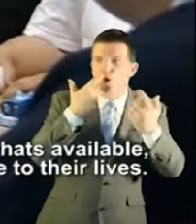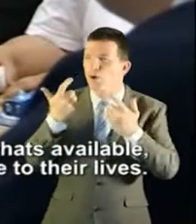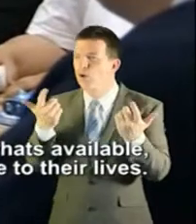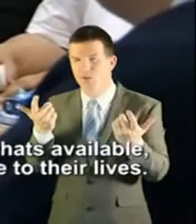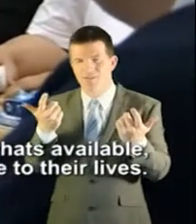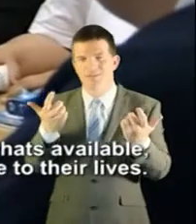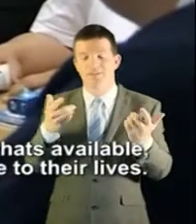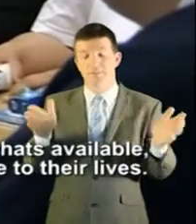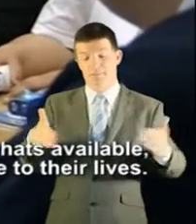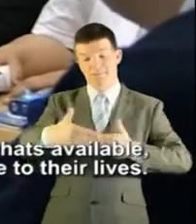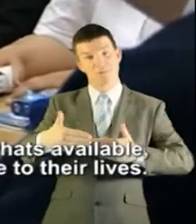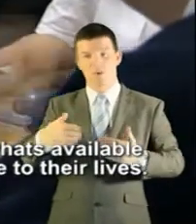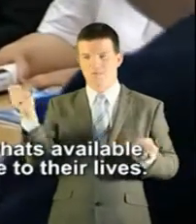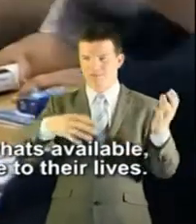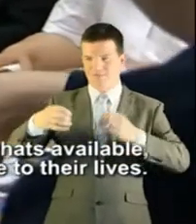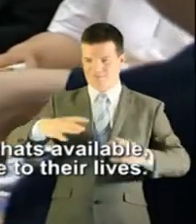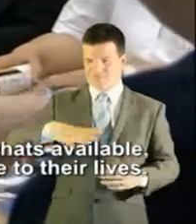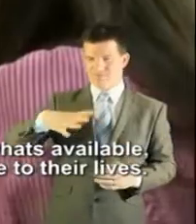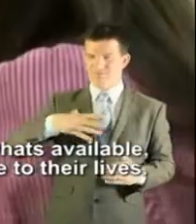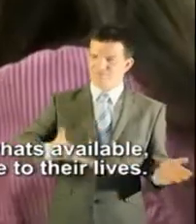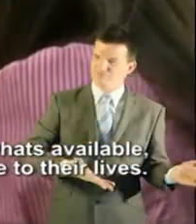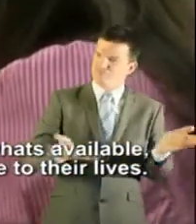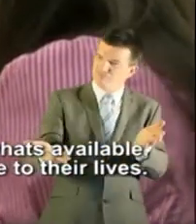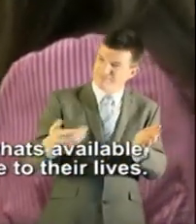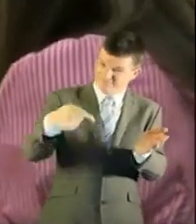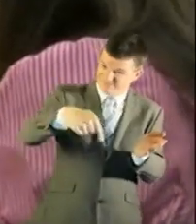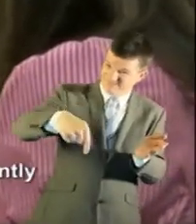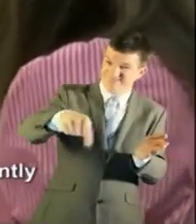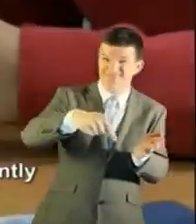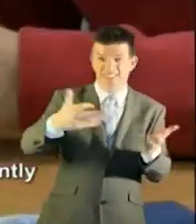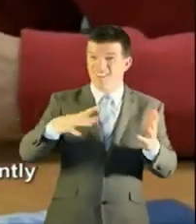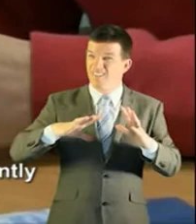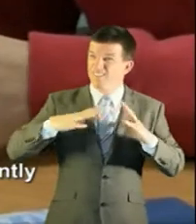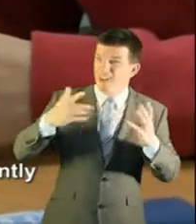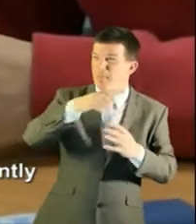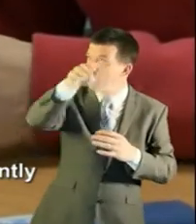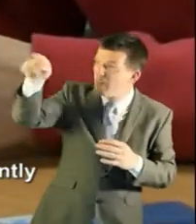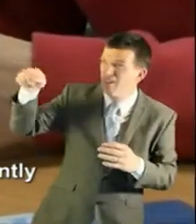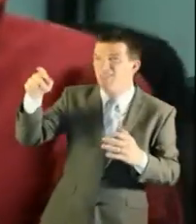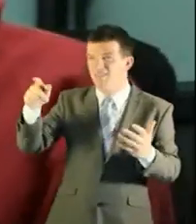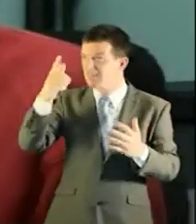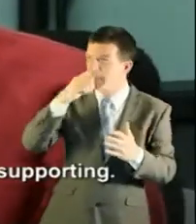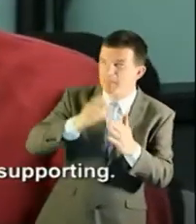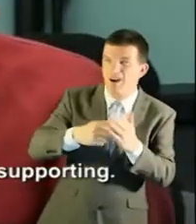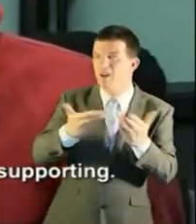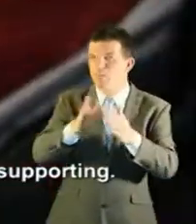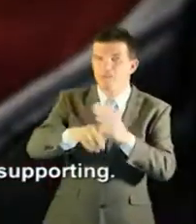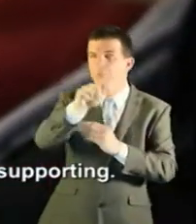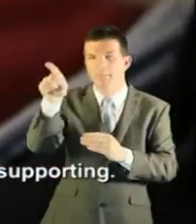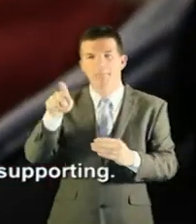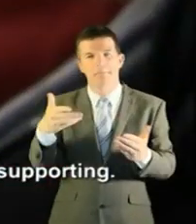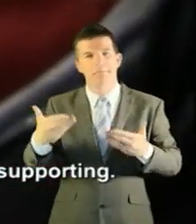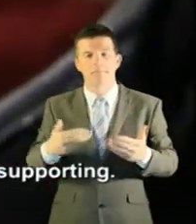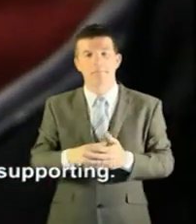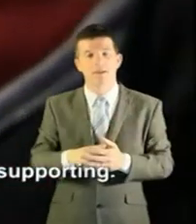people what's available, how it can work together, and how it can make a difference to their lives so they can get on with living independently. And as a carer, how